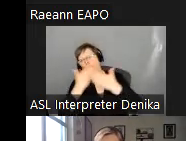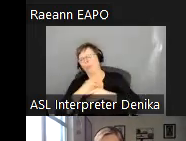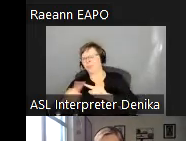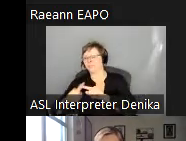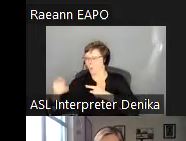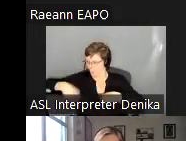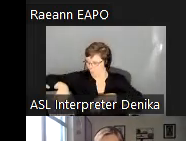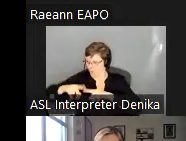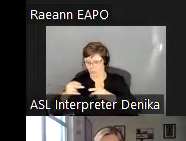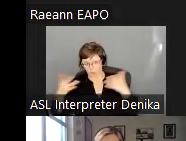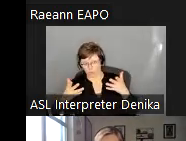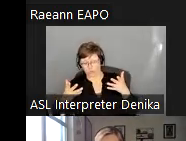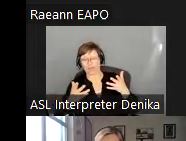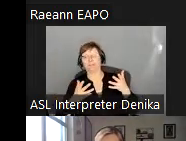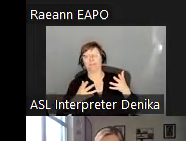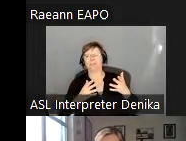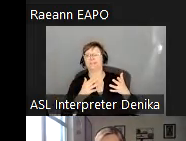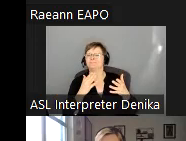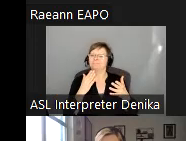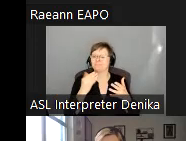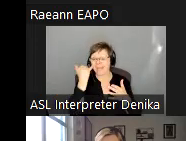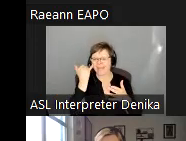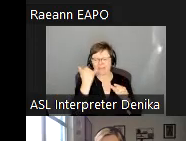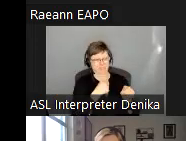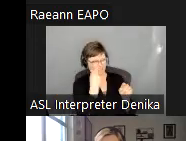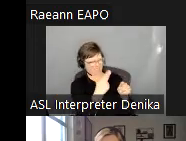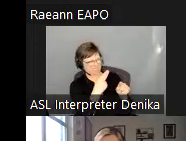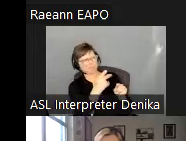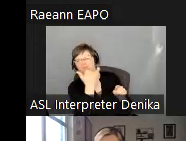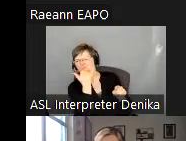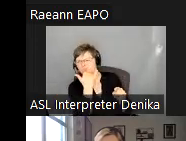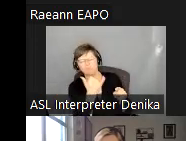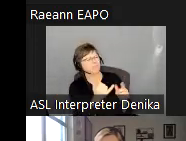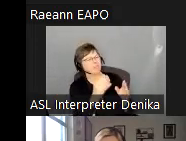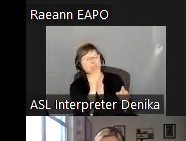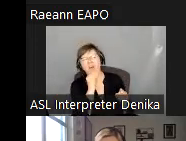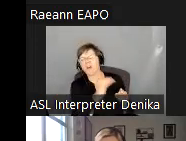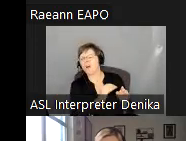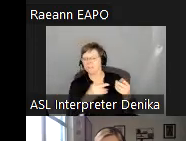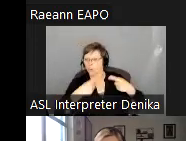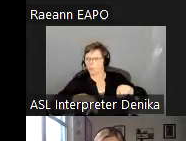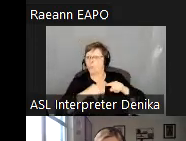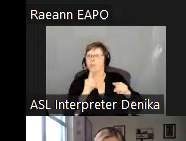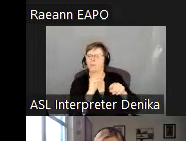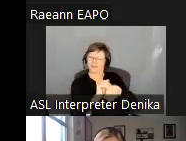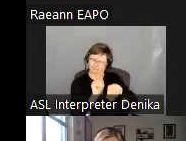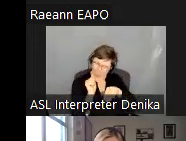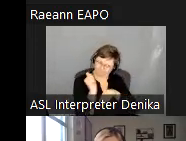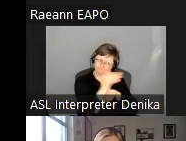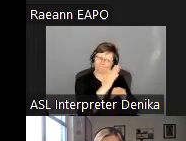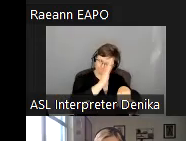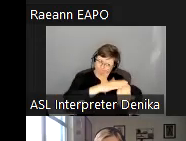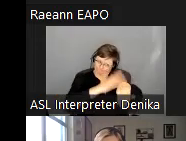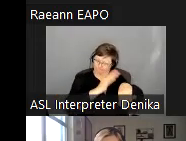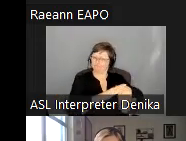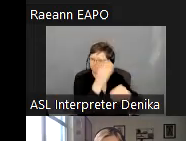those. We send bad emails, bad bank accounts, bad information on websites to whatever companies host these websites or financial